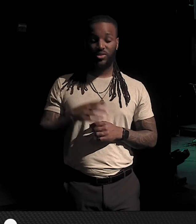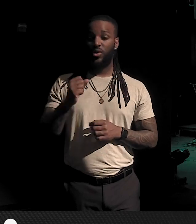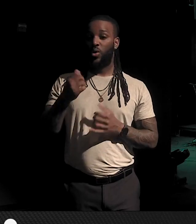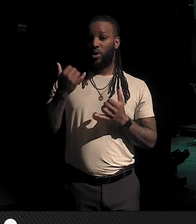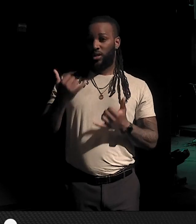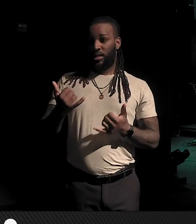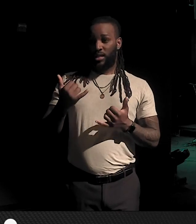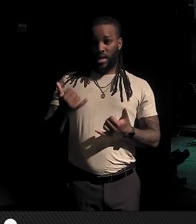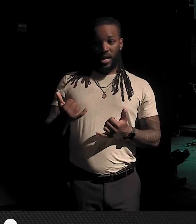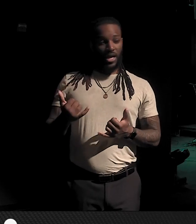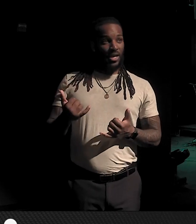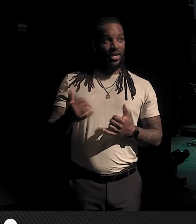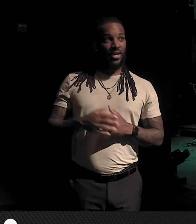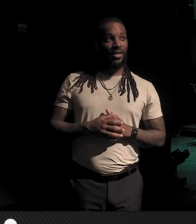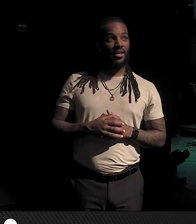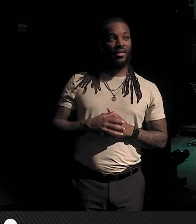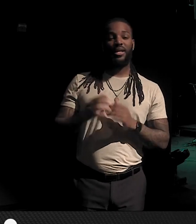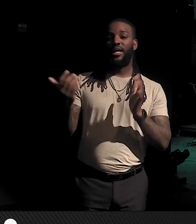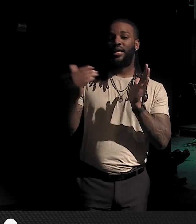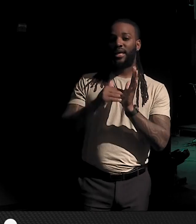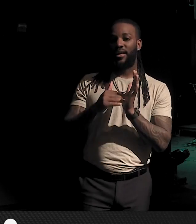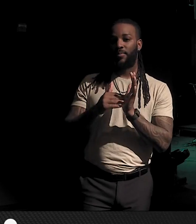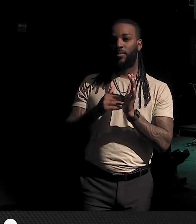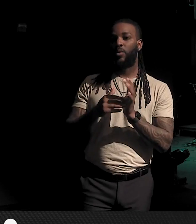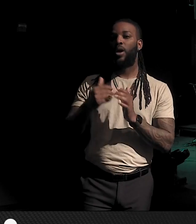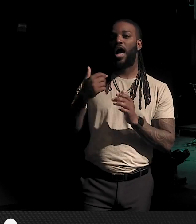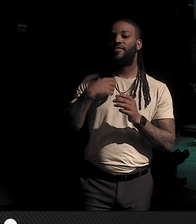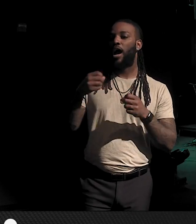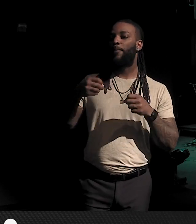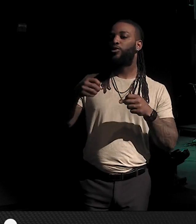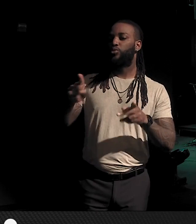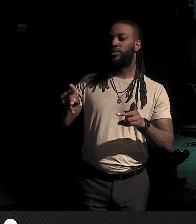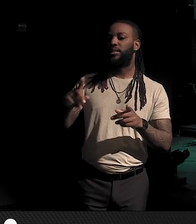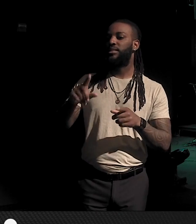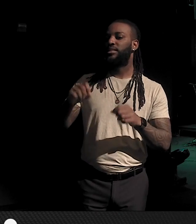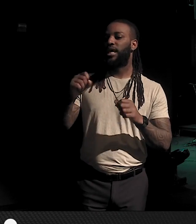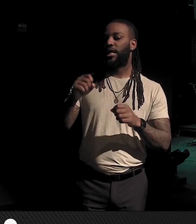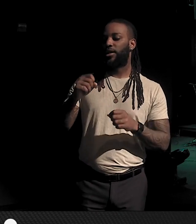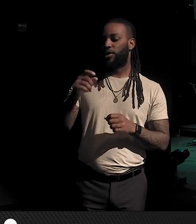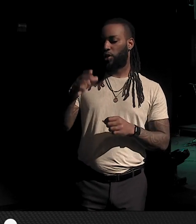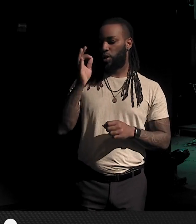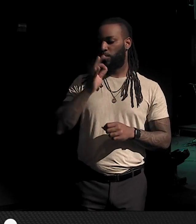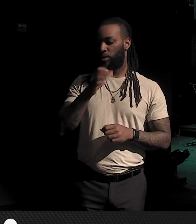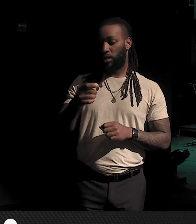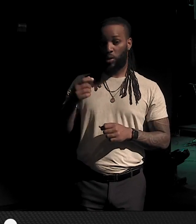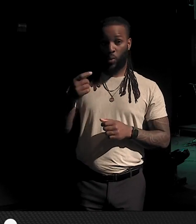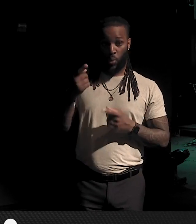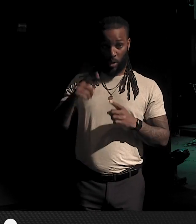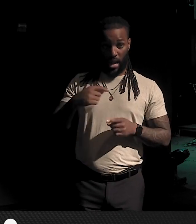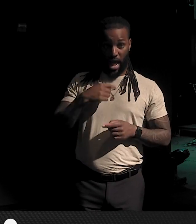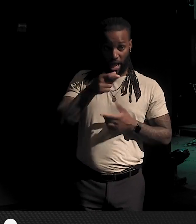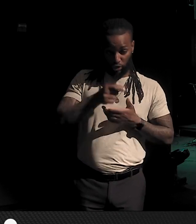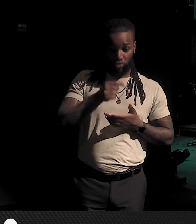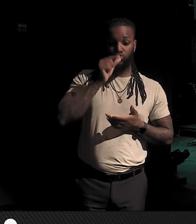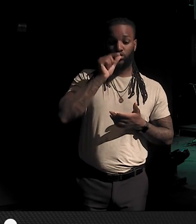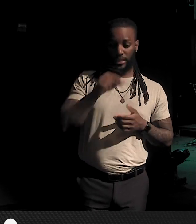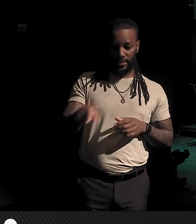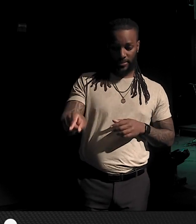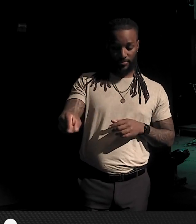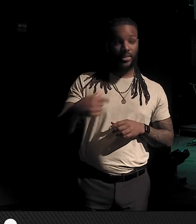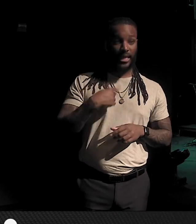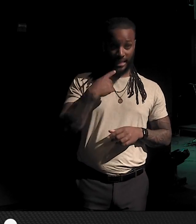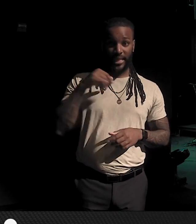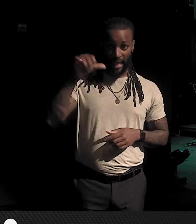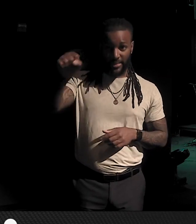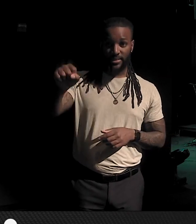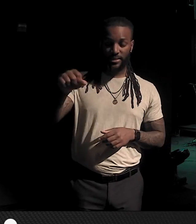today, again, you're going to have an opportunity to take communion. When I take the cup, I say, Jesus, yes, yes,